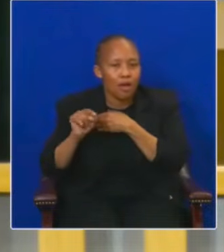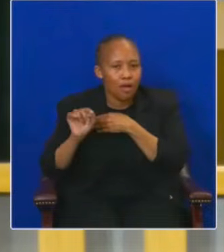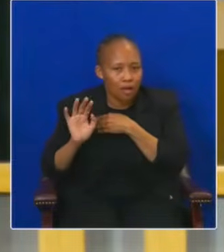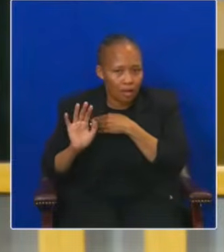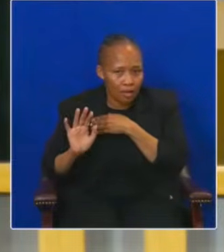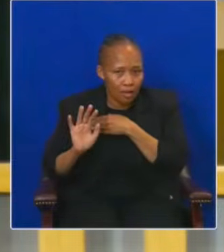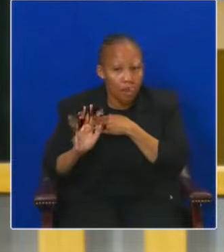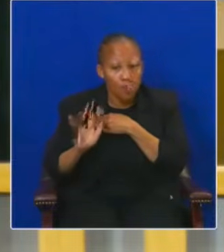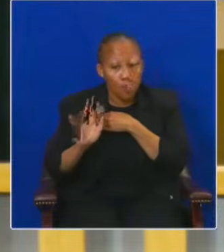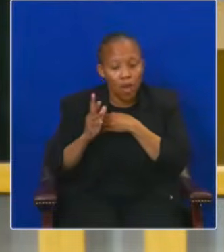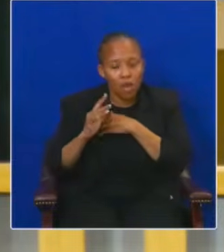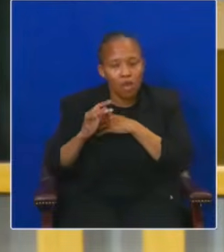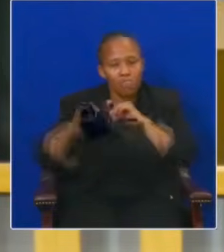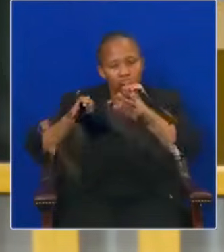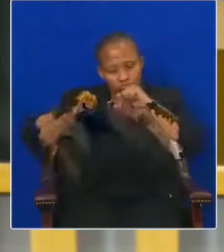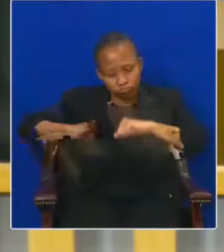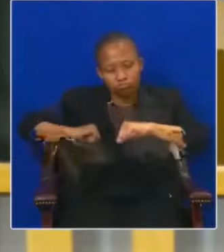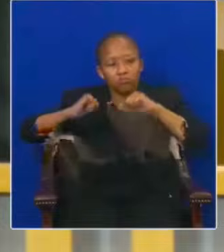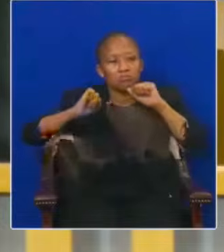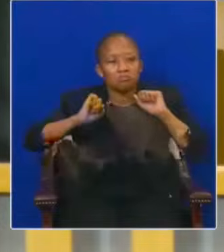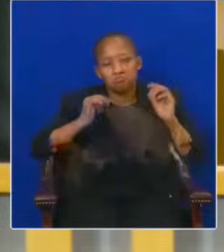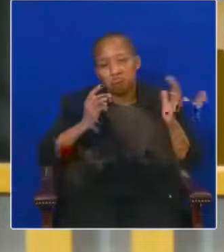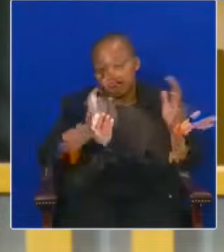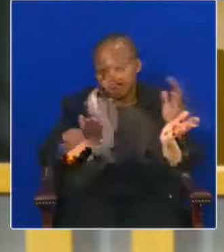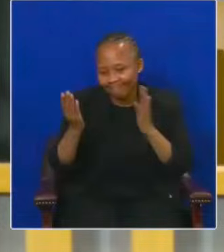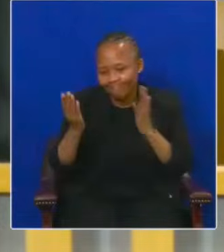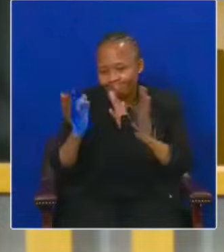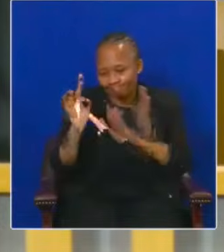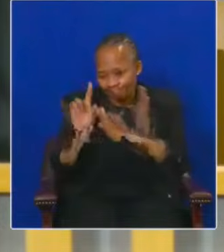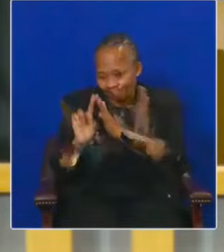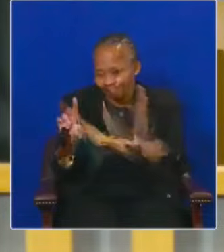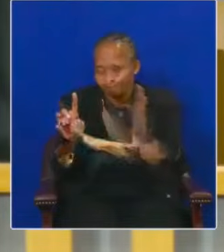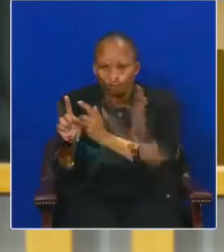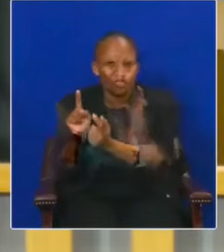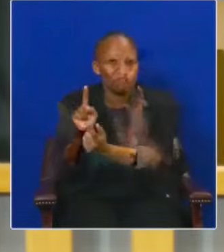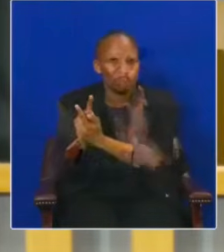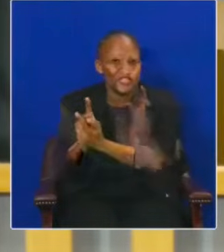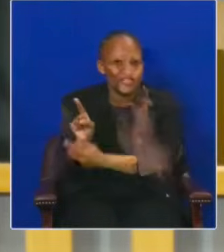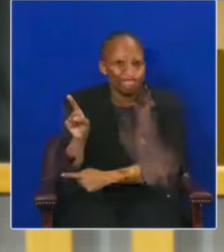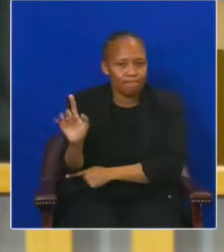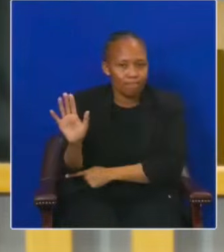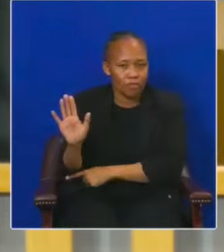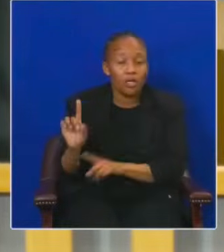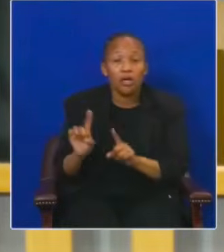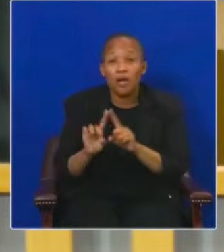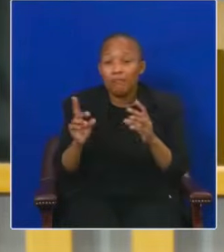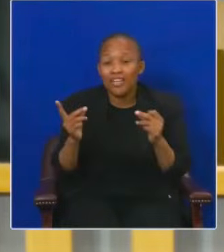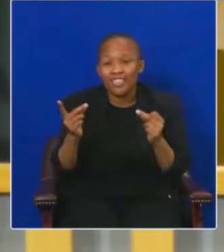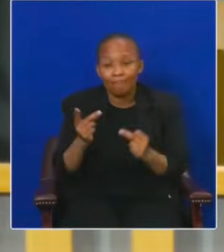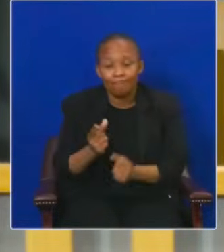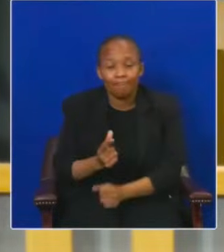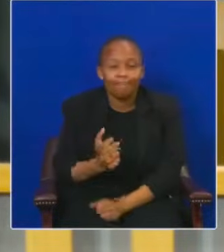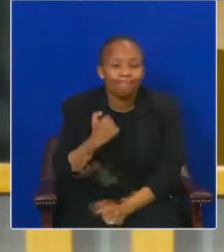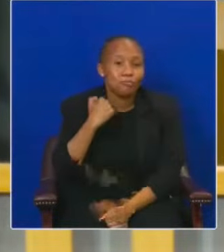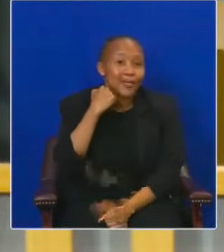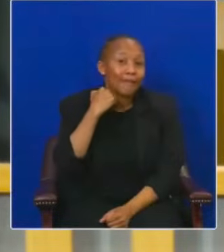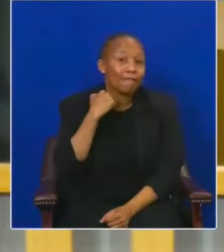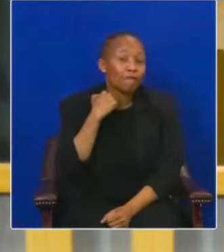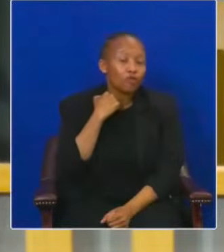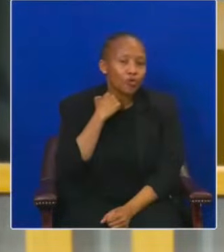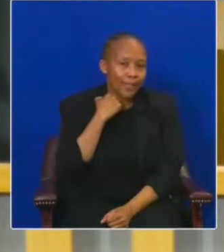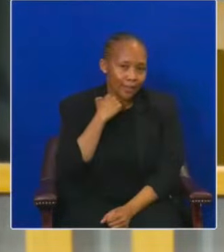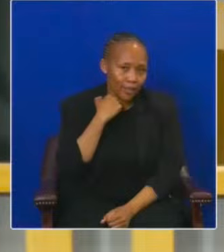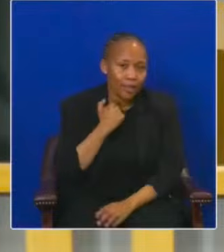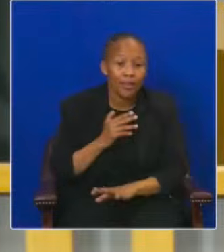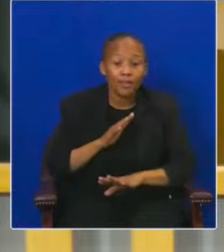him. Yes. And it is just unfortunate on his part that the time that he arrived, the